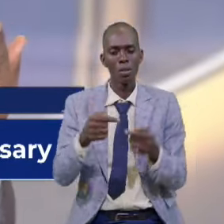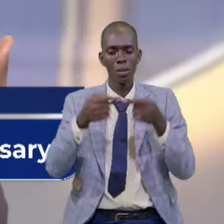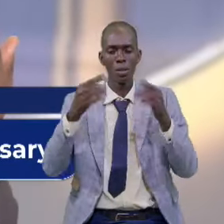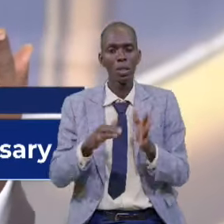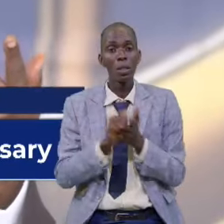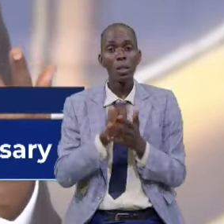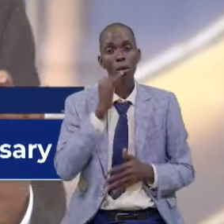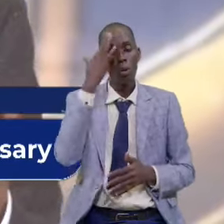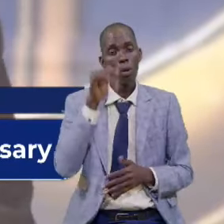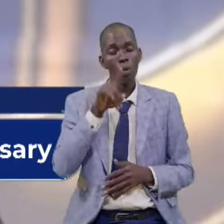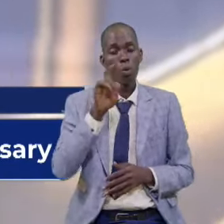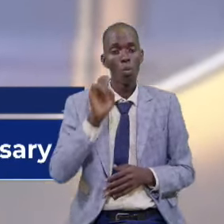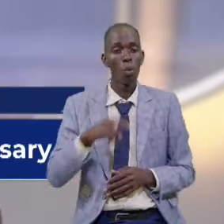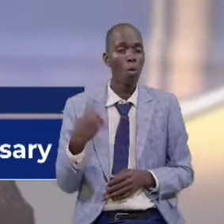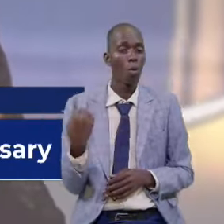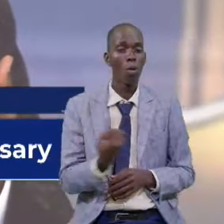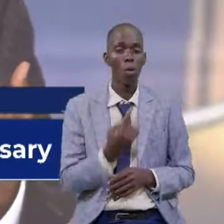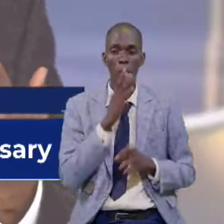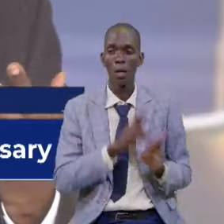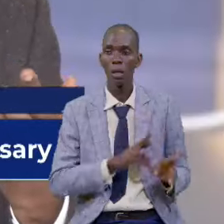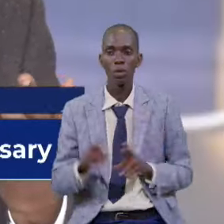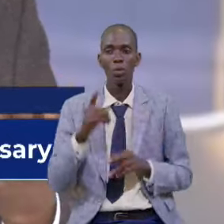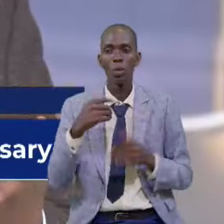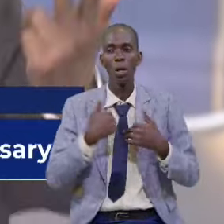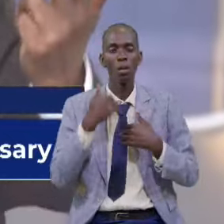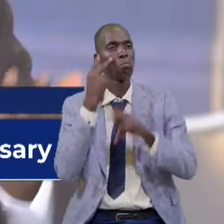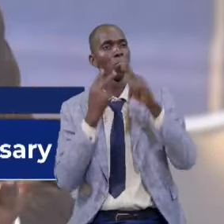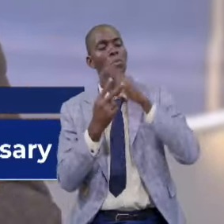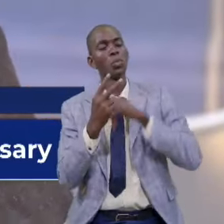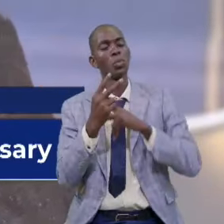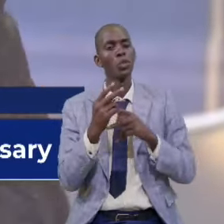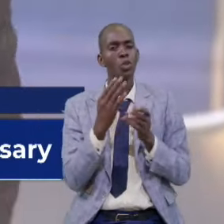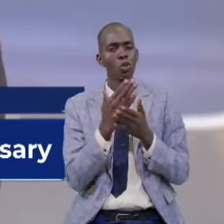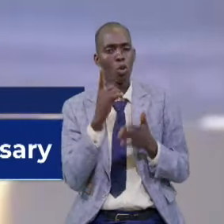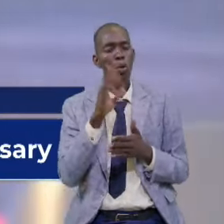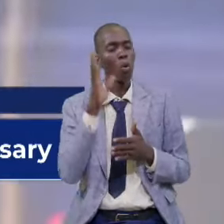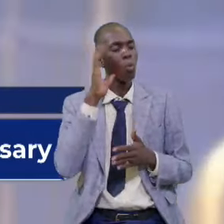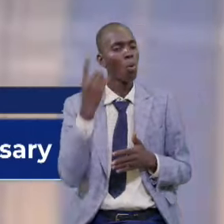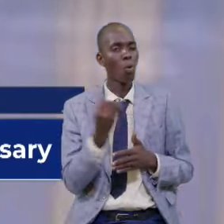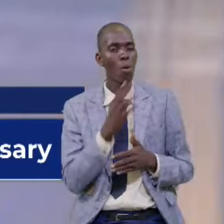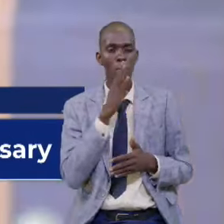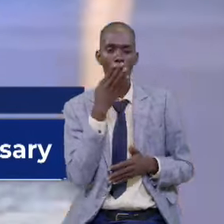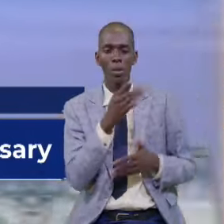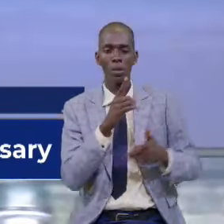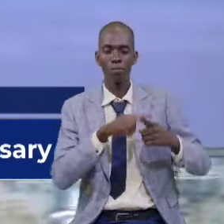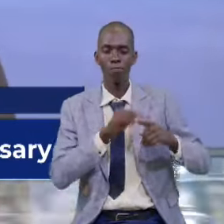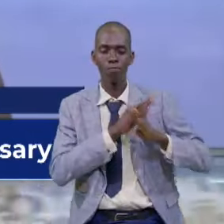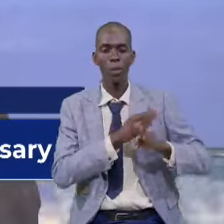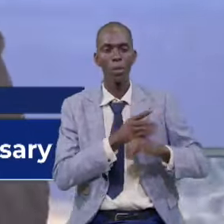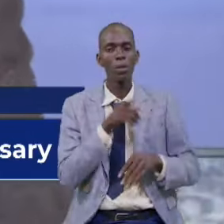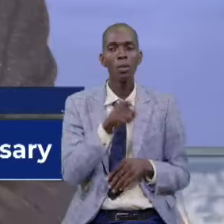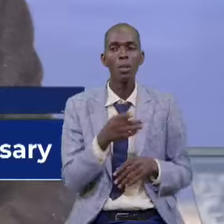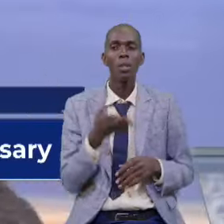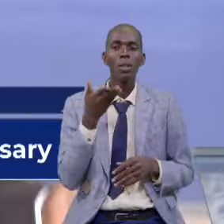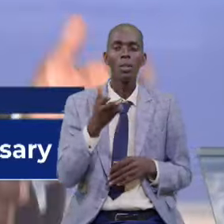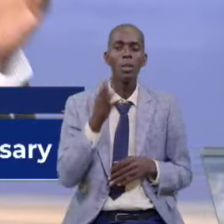have a vision, there's something or somebody that will oppose that vision. You have a goal, there's somebody that will oppose that goal.